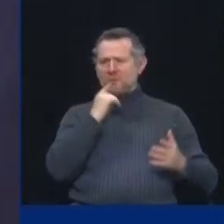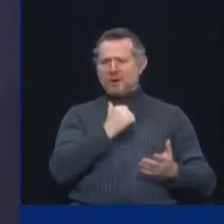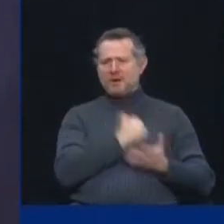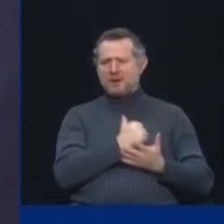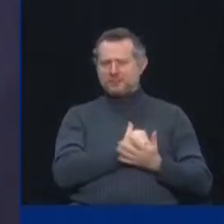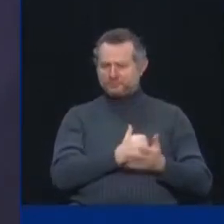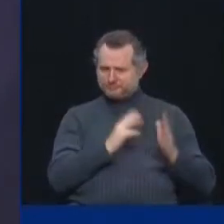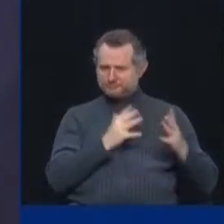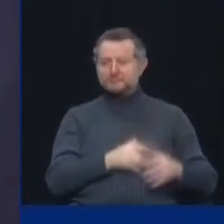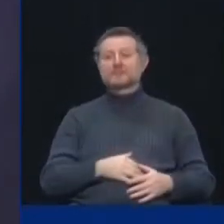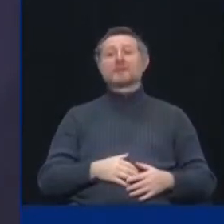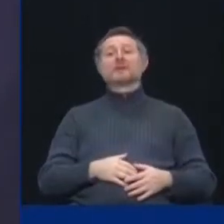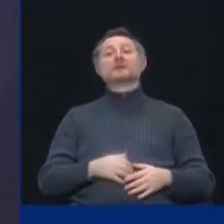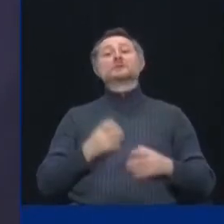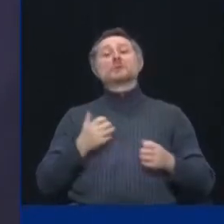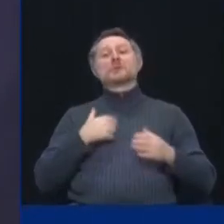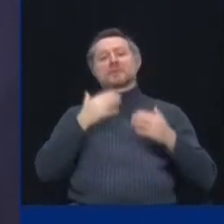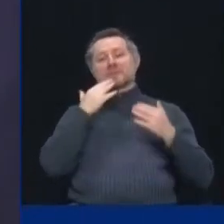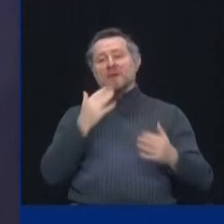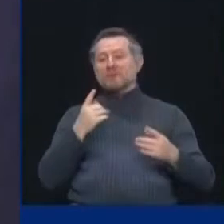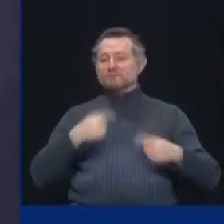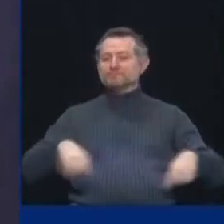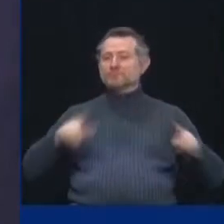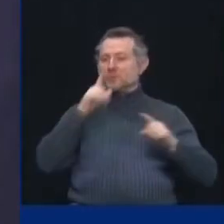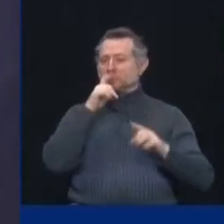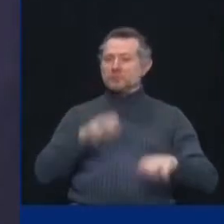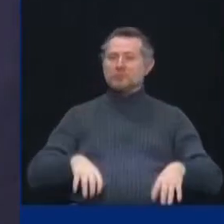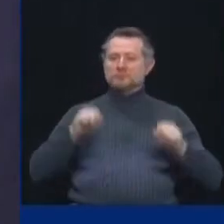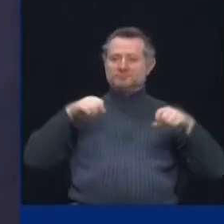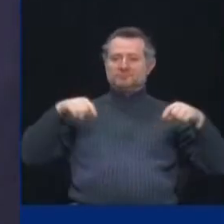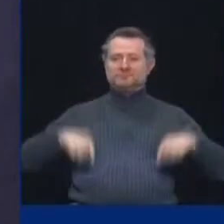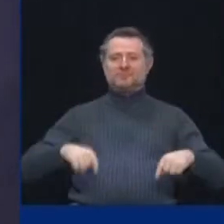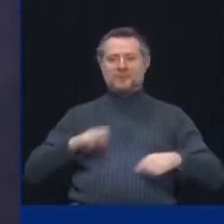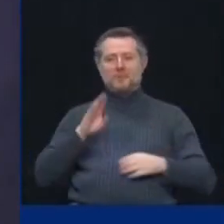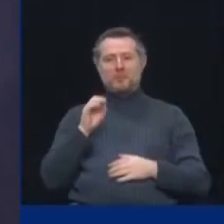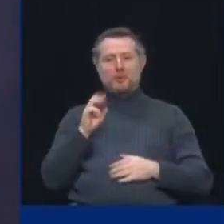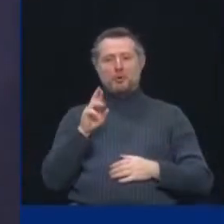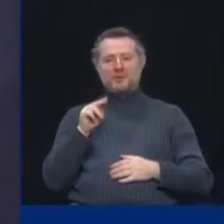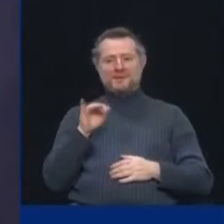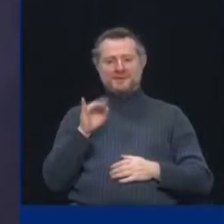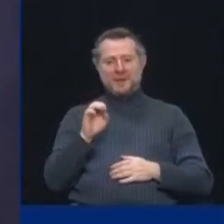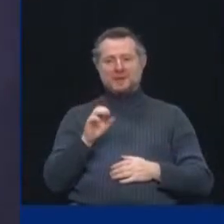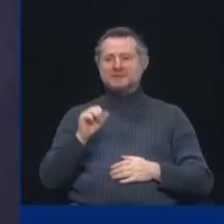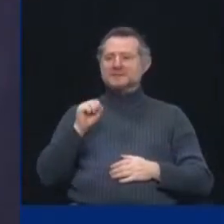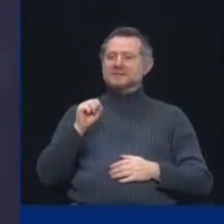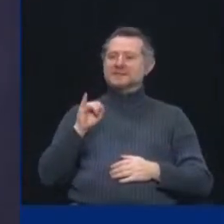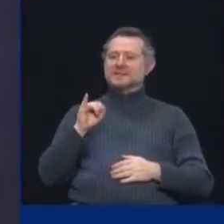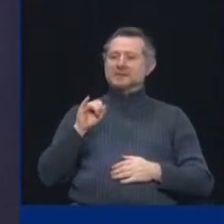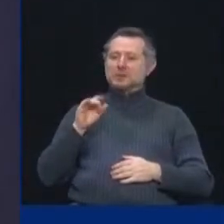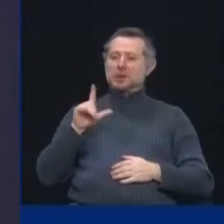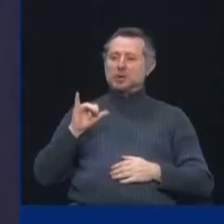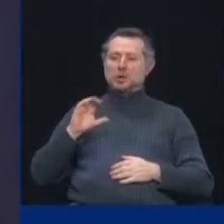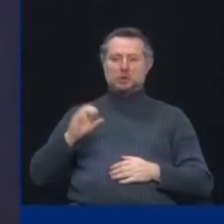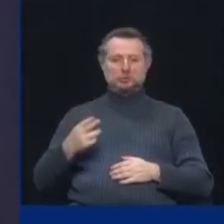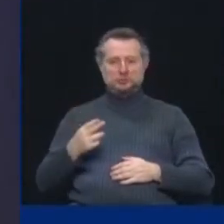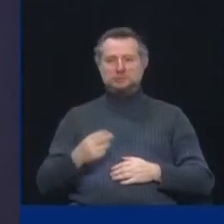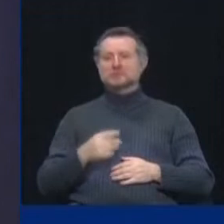And I want to thank our host, Bernie Silich from the River Bay Board of Directors. Thank you very